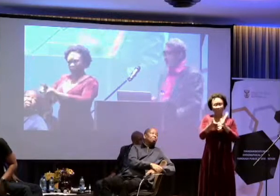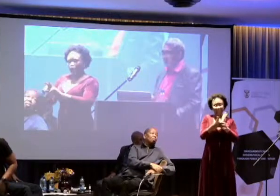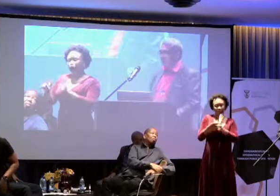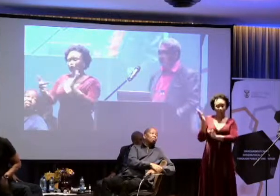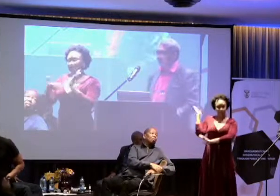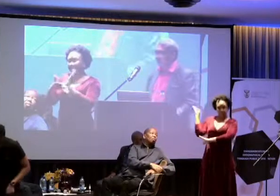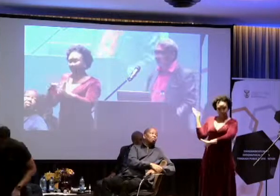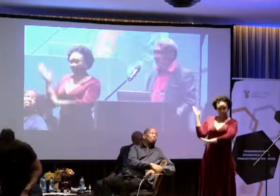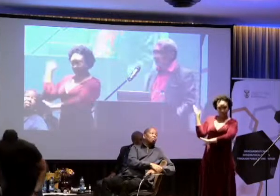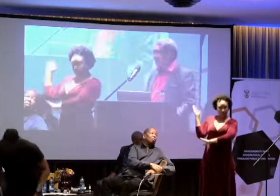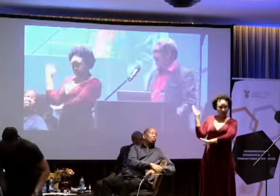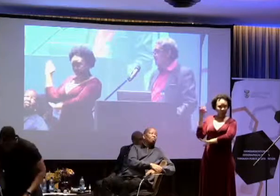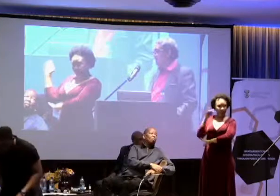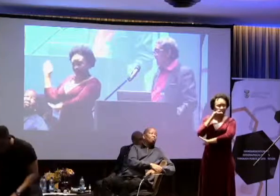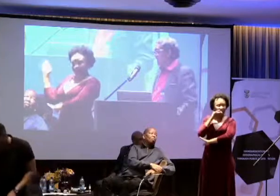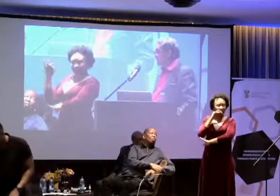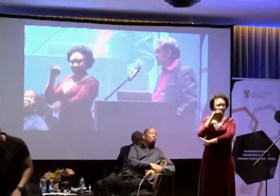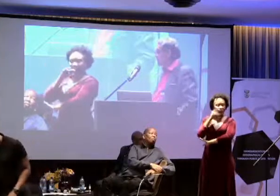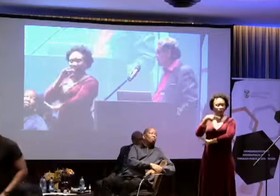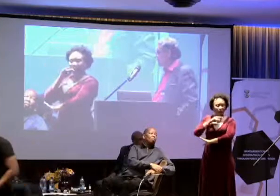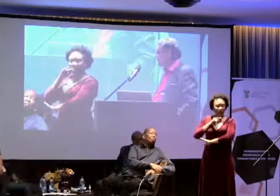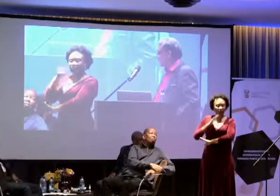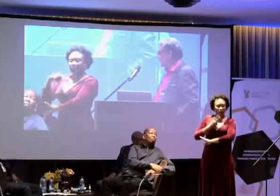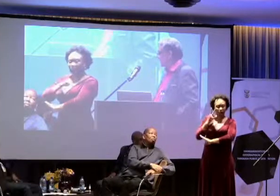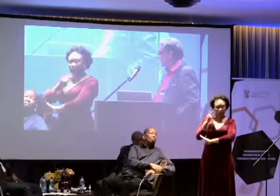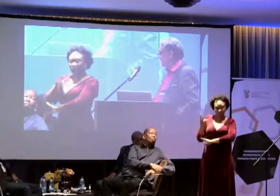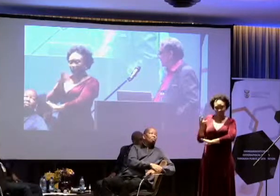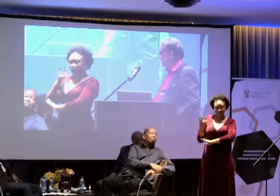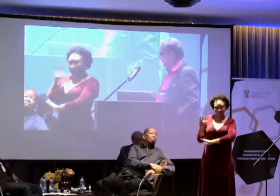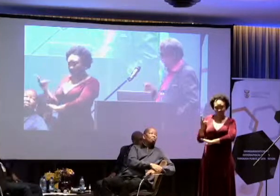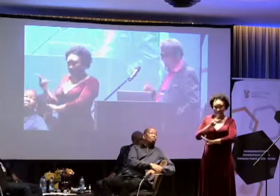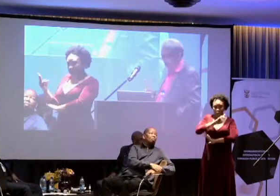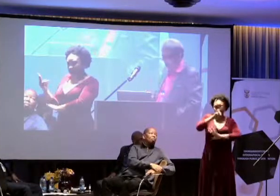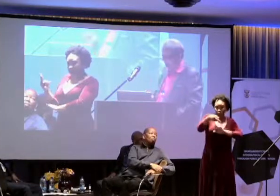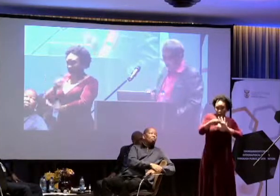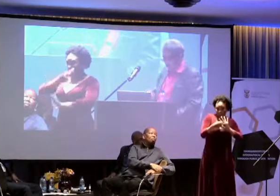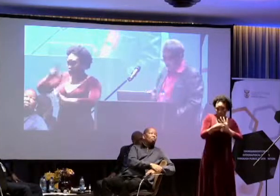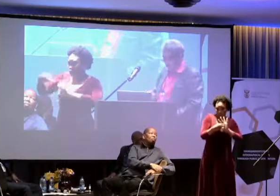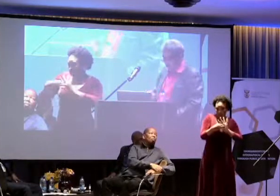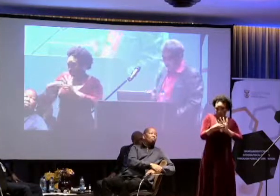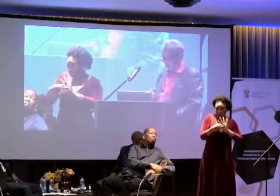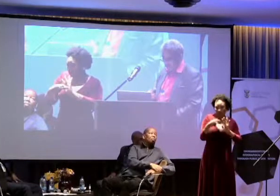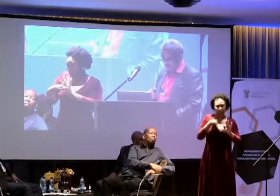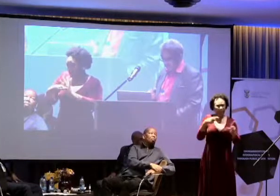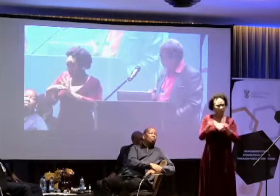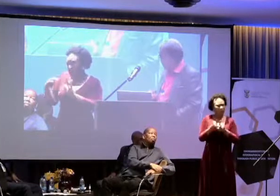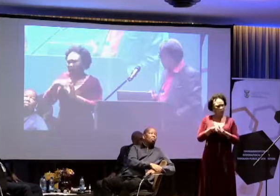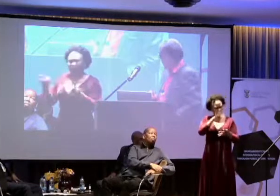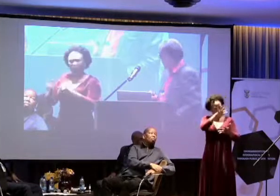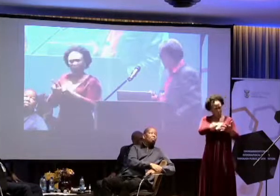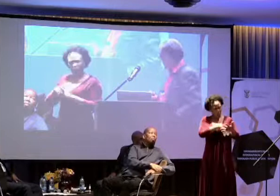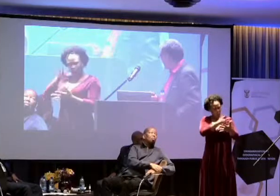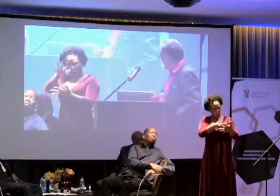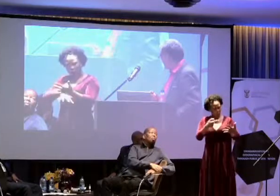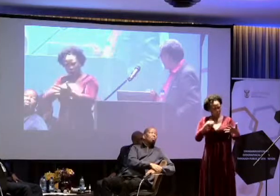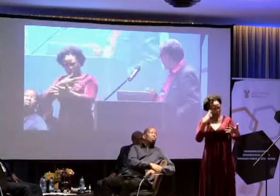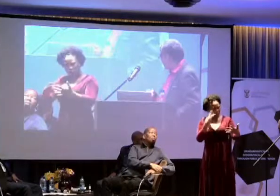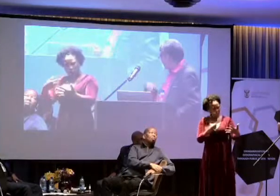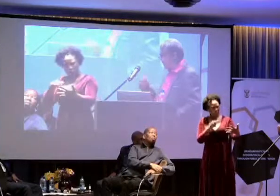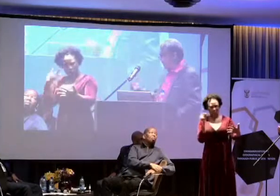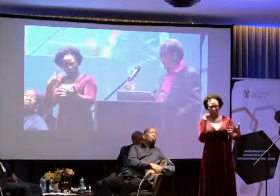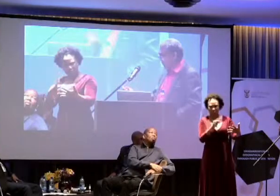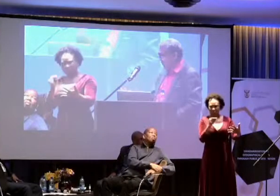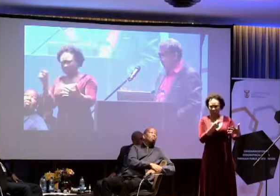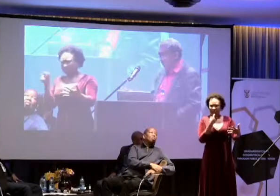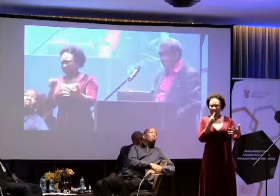that actually would like to see the role. And I also saw on the program, you're referring to the